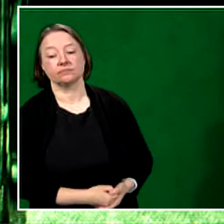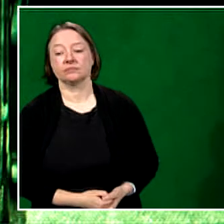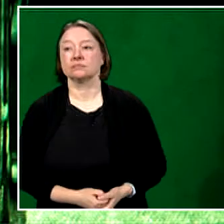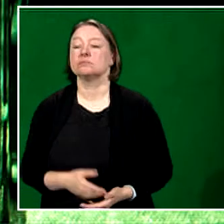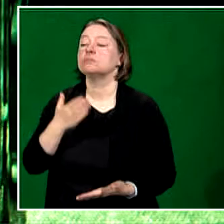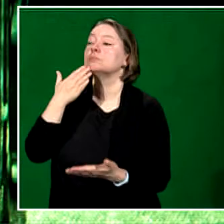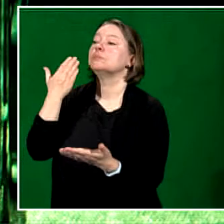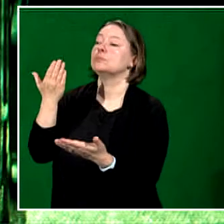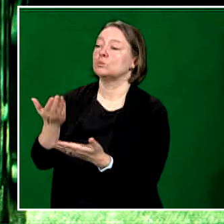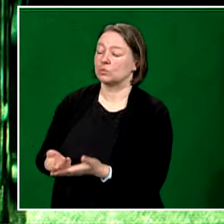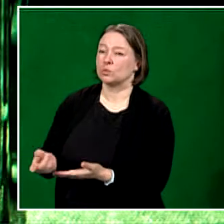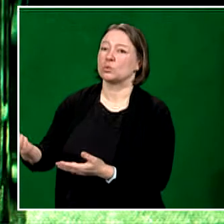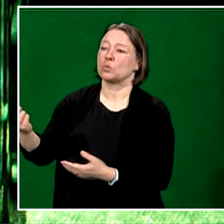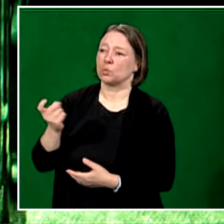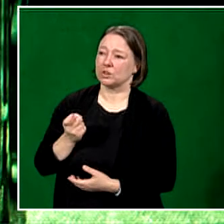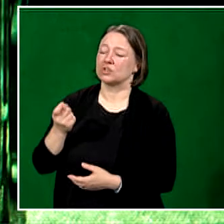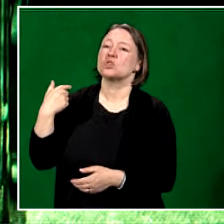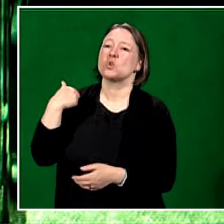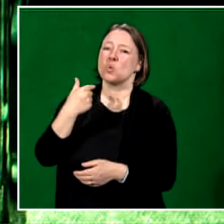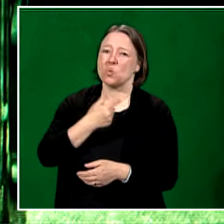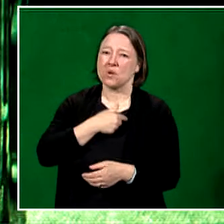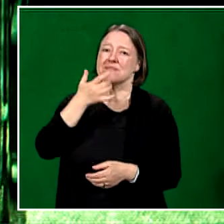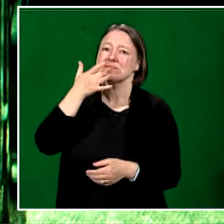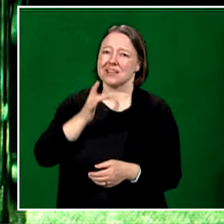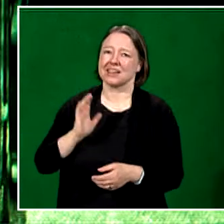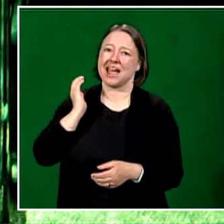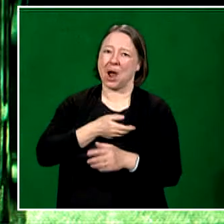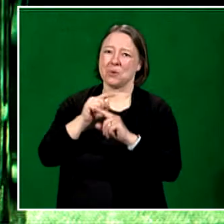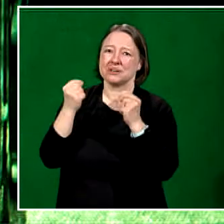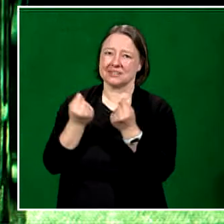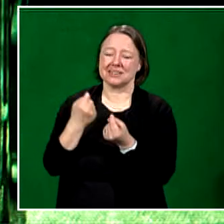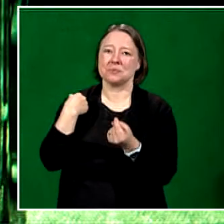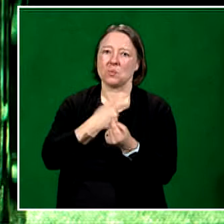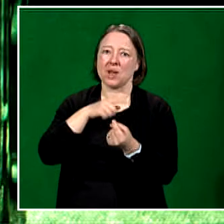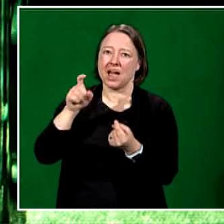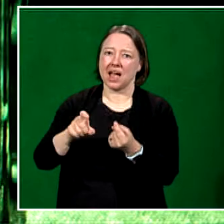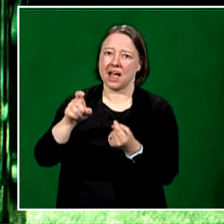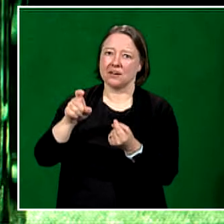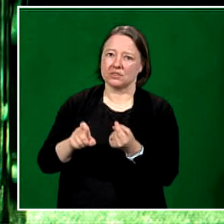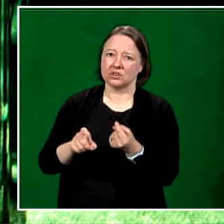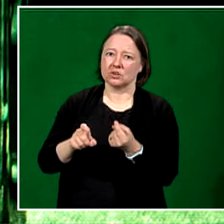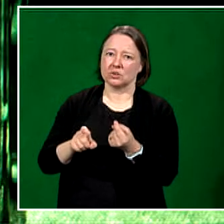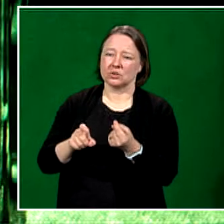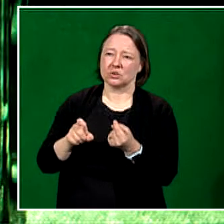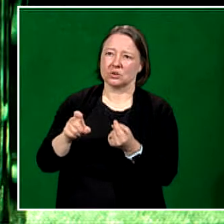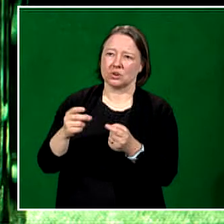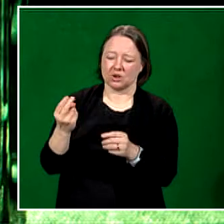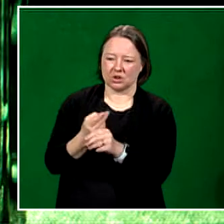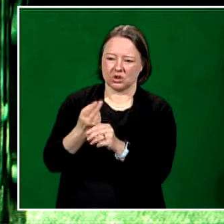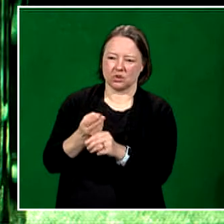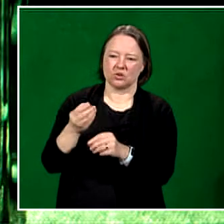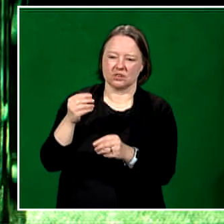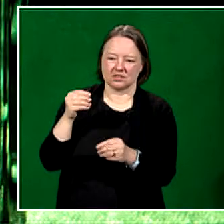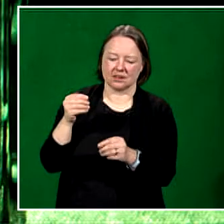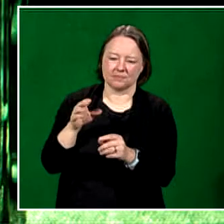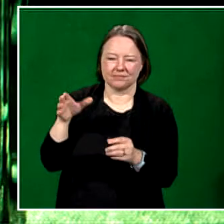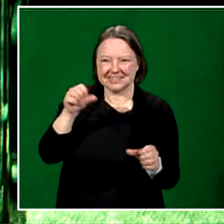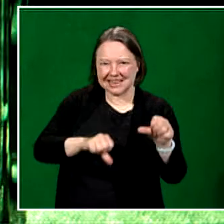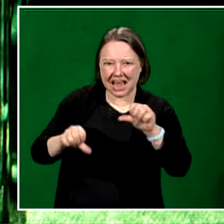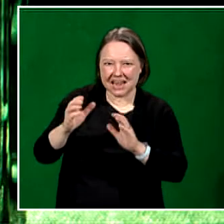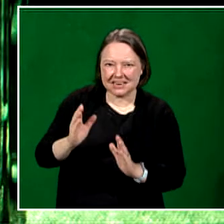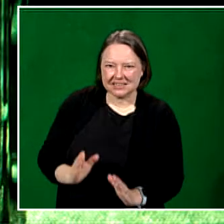good question. And so we are lucky that on our team we have two agricultural scientists, and one of them